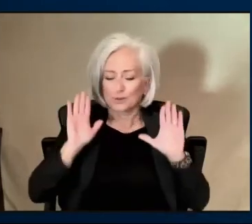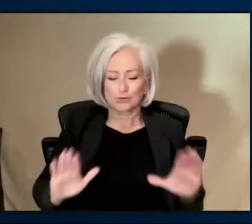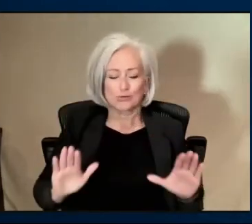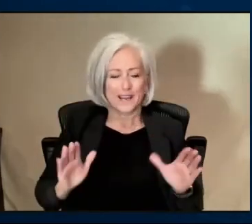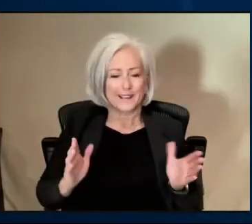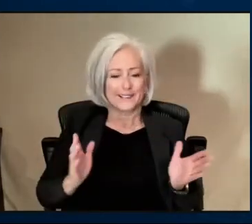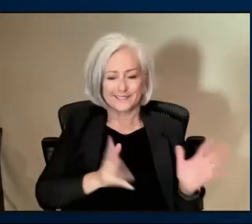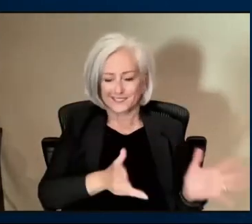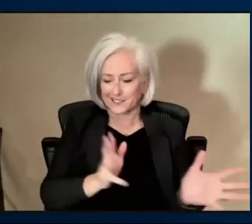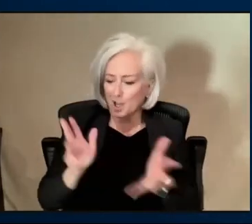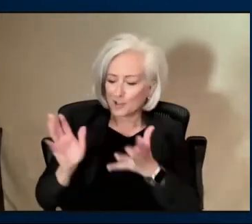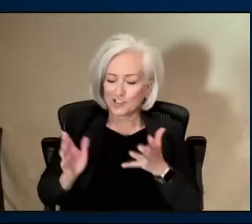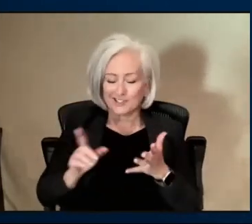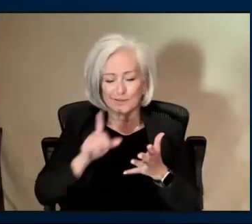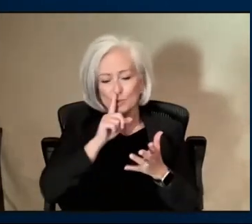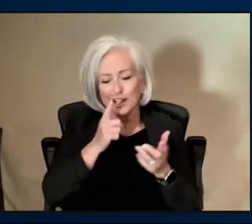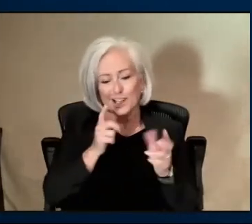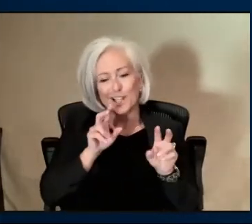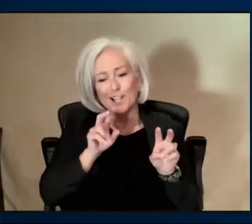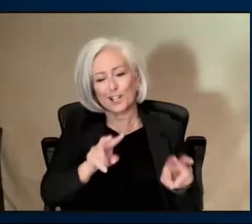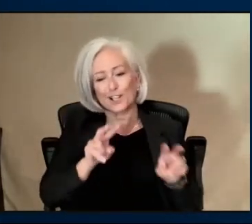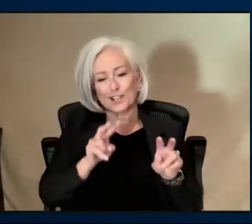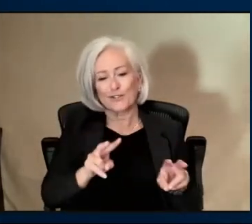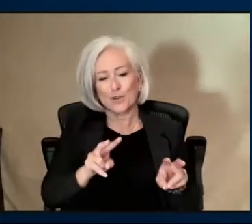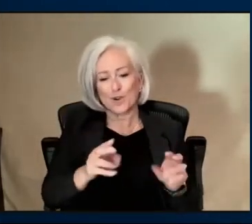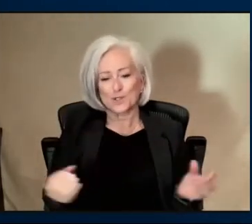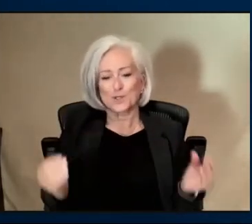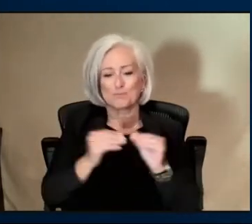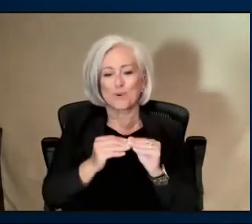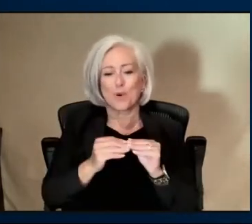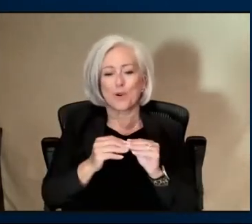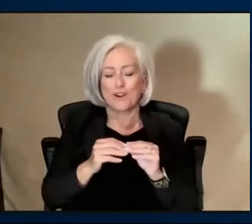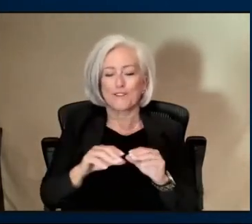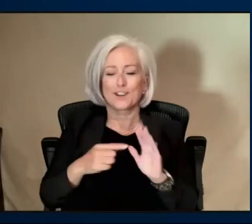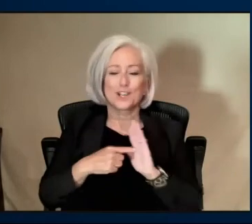forward to more of Show Me the Science episodes on open